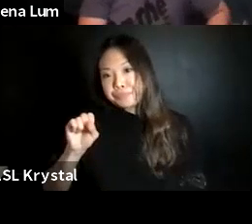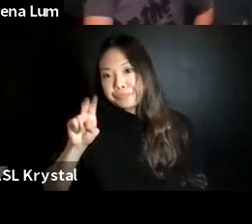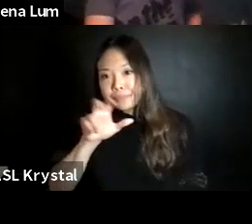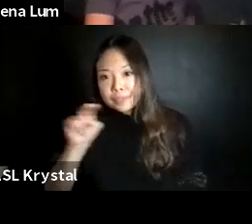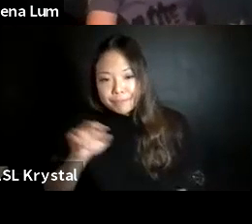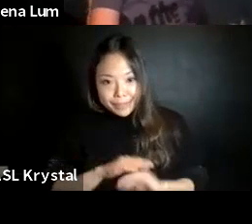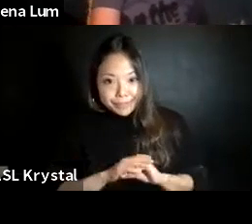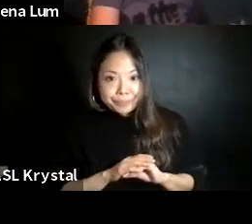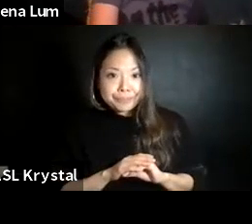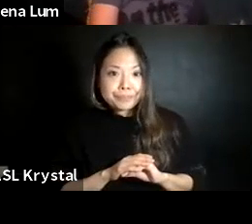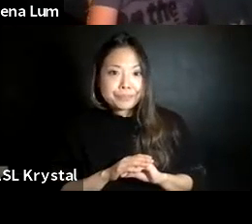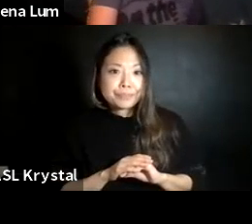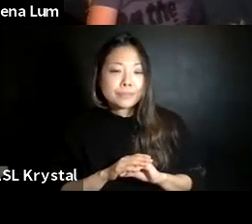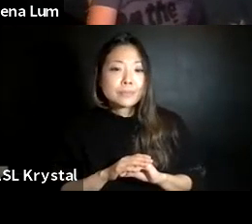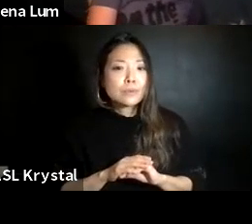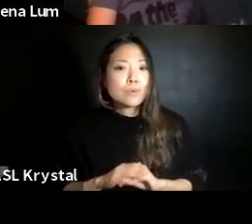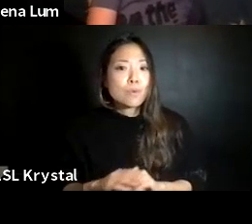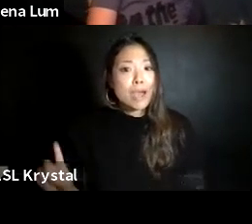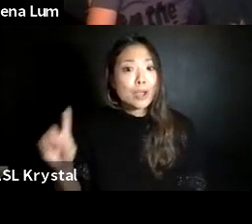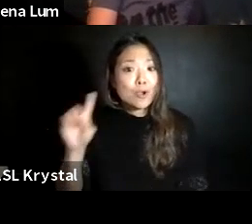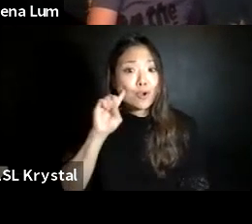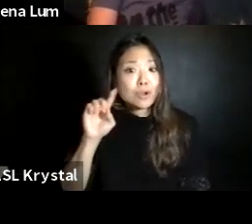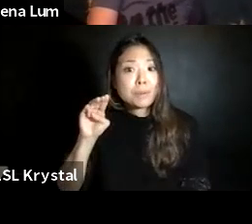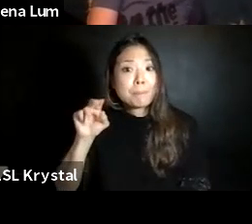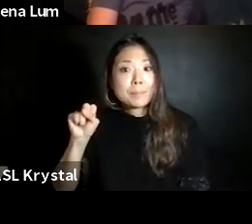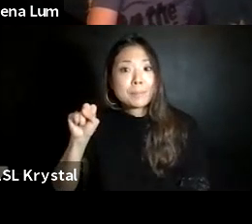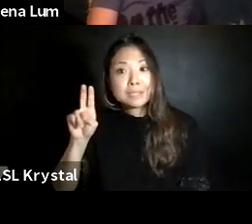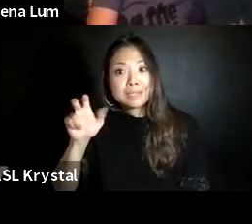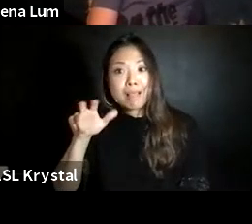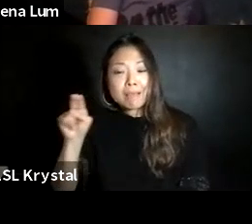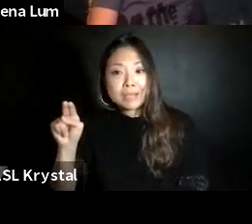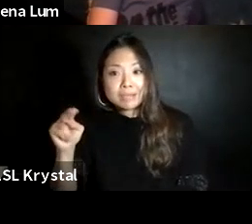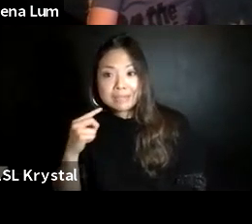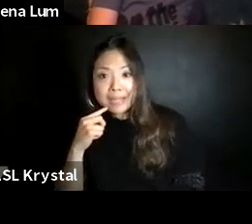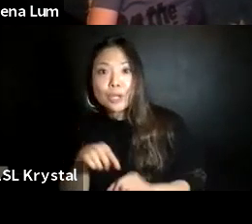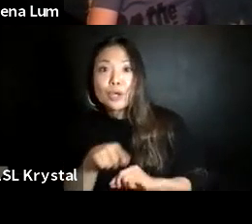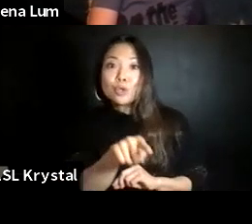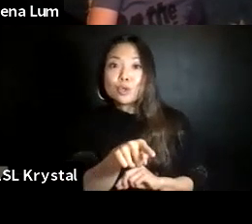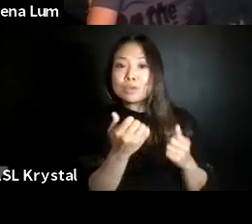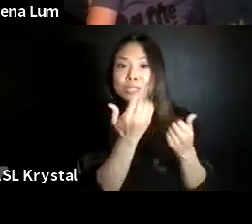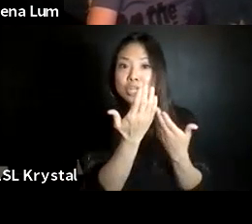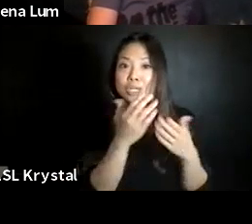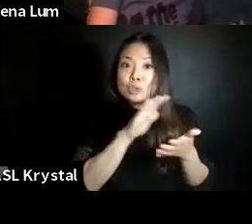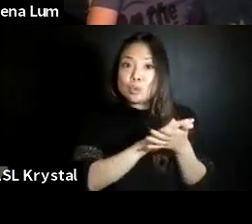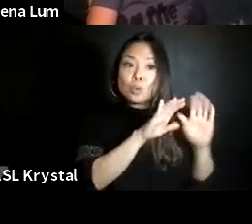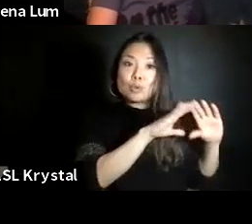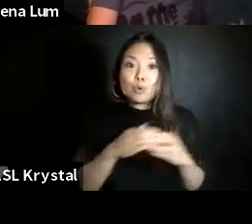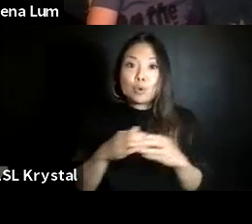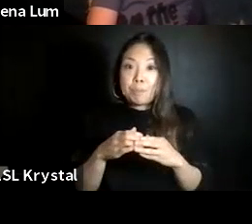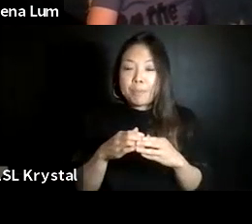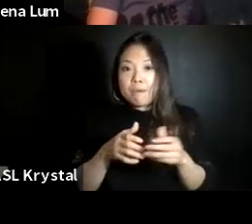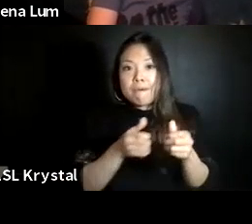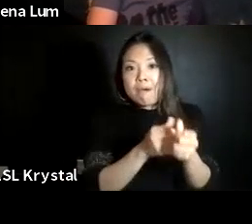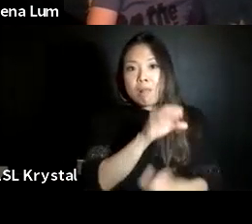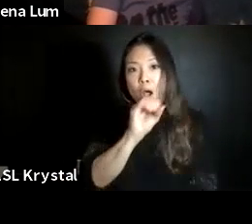her say is where you were suggesting grouping schools by opportunity index. What she